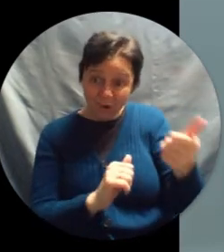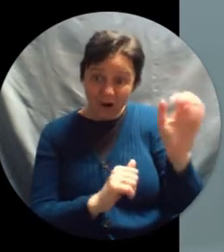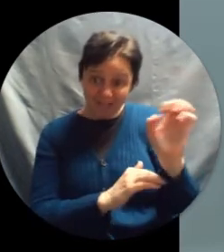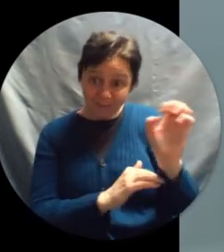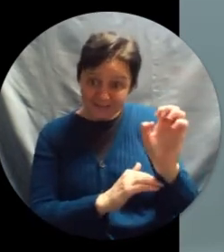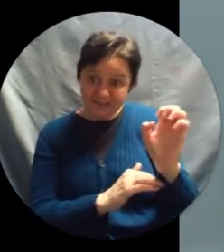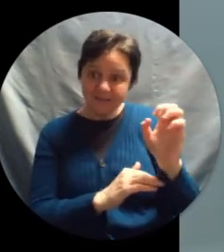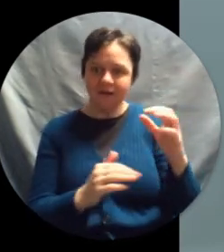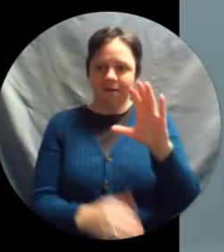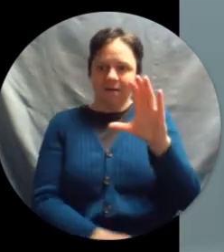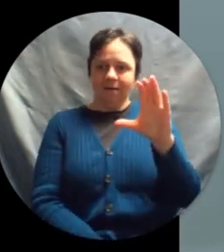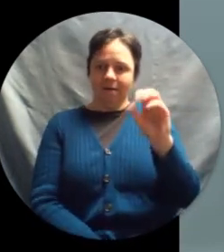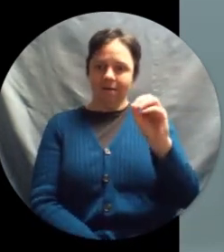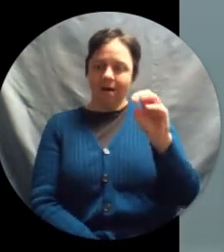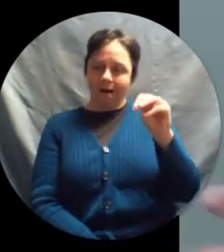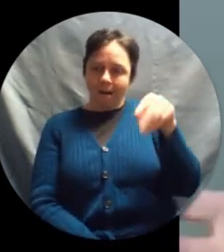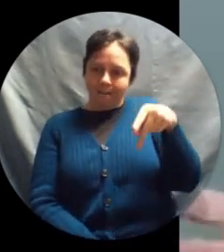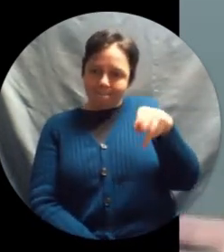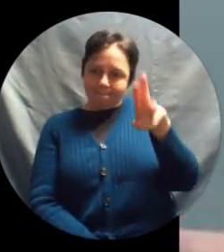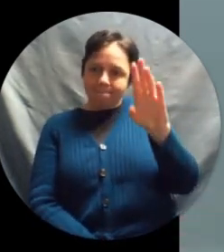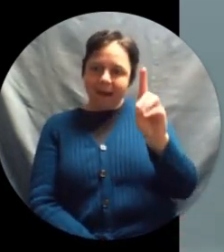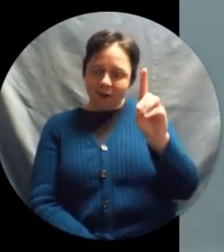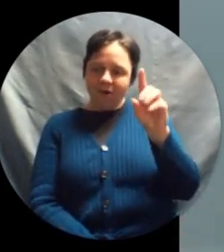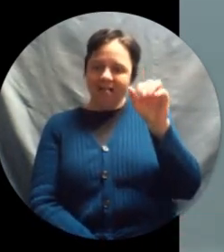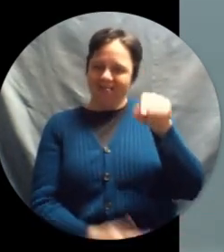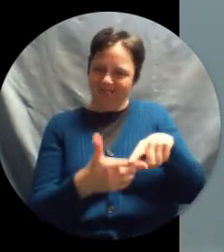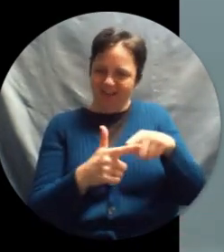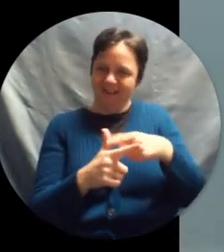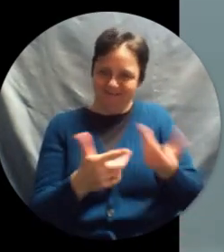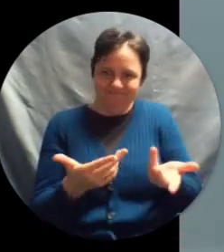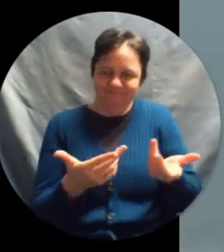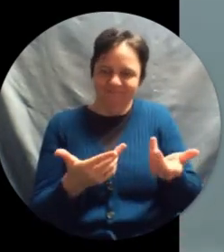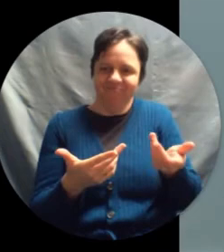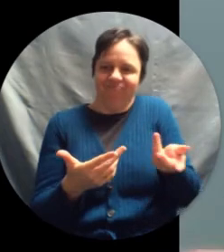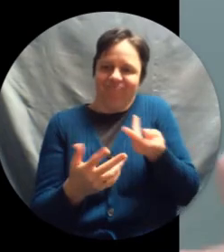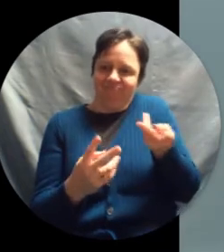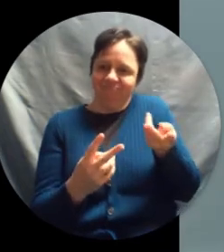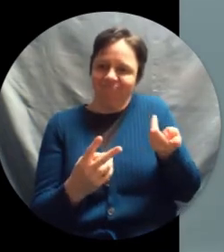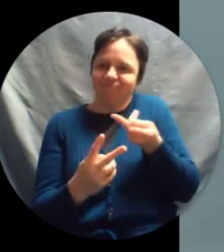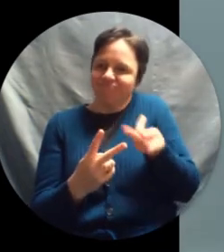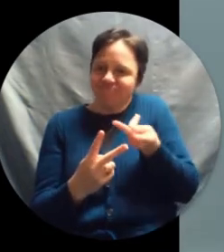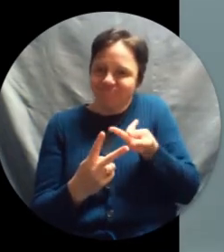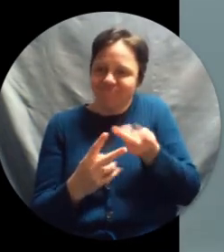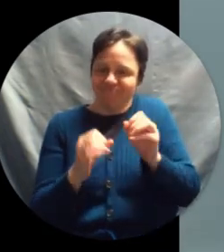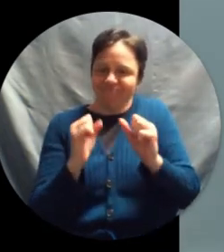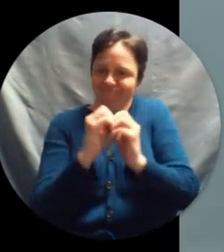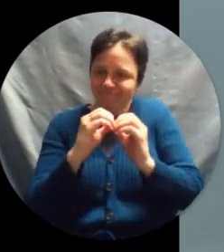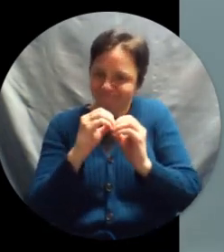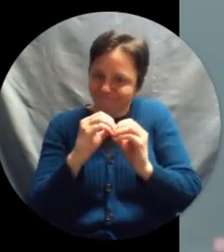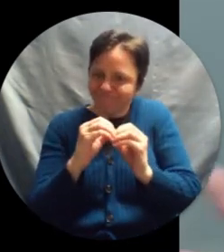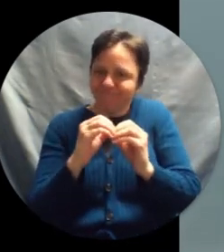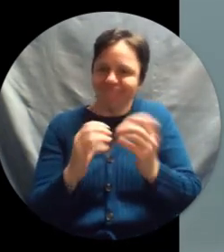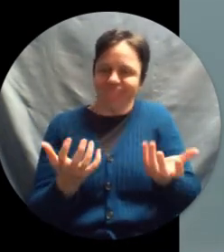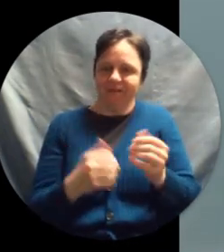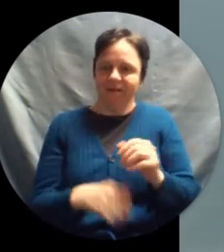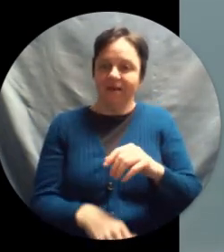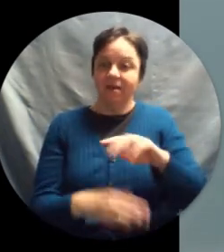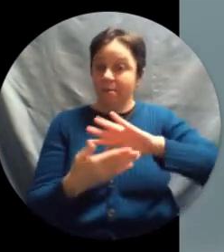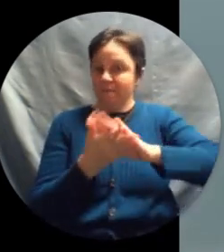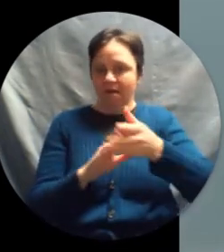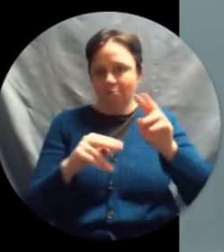gives them that net neutral charge, and then they don't do anything else. They're just kind of, it becomes